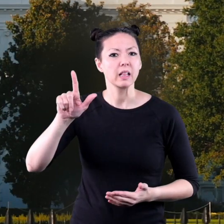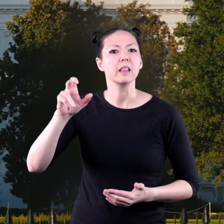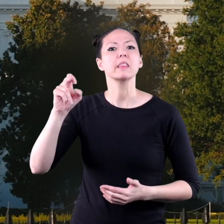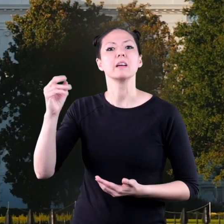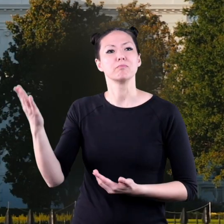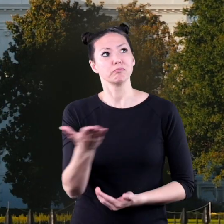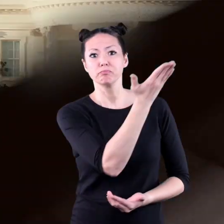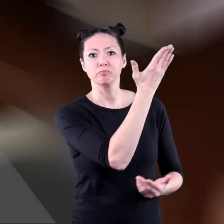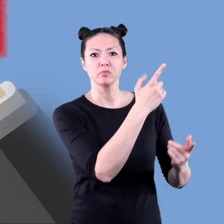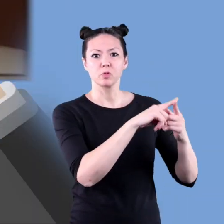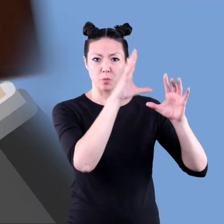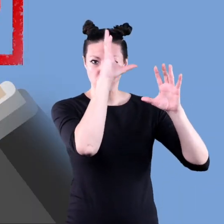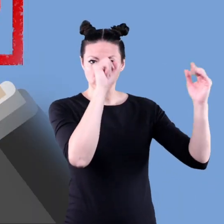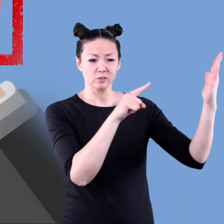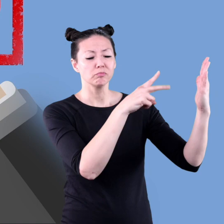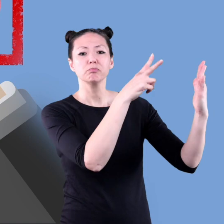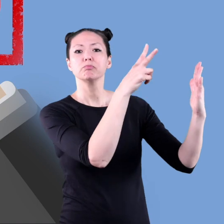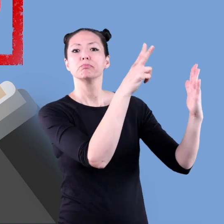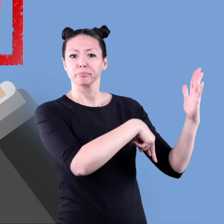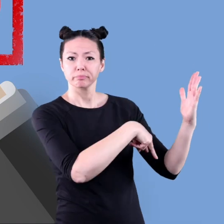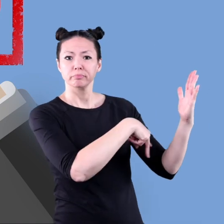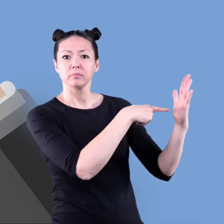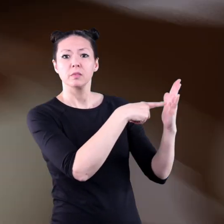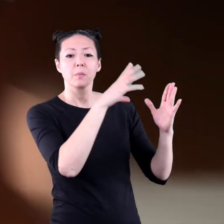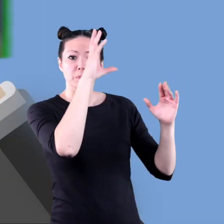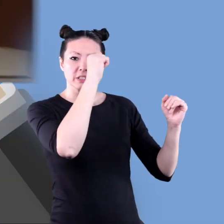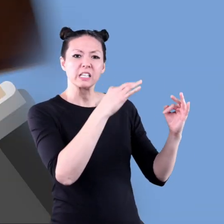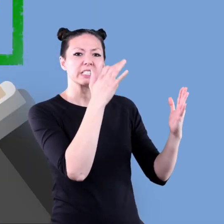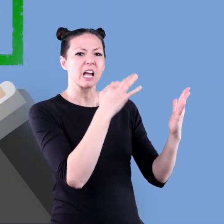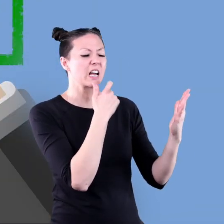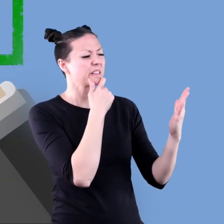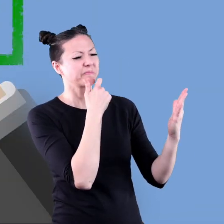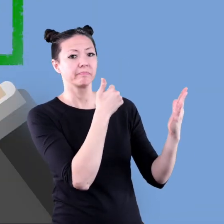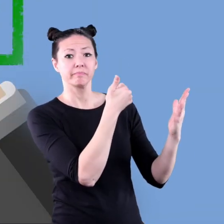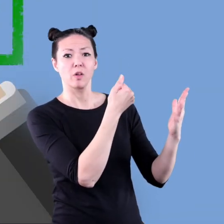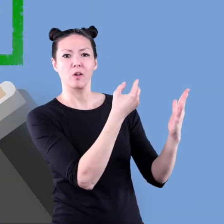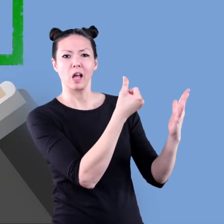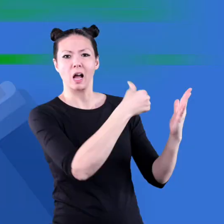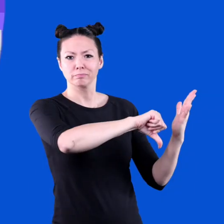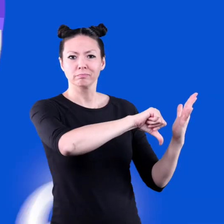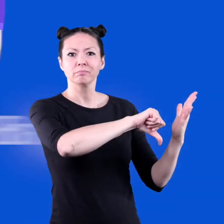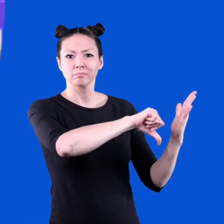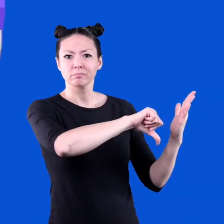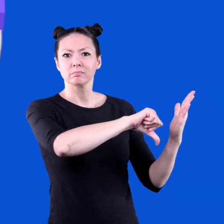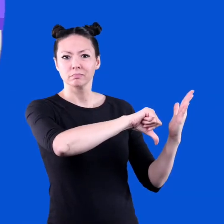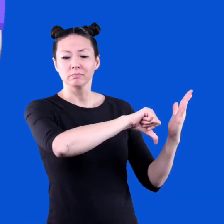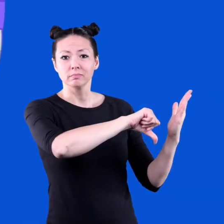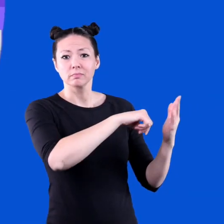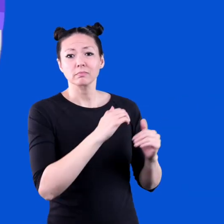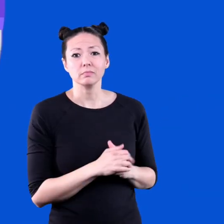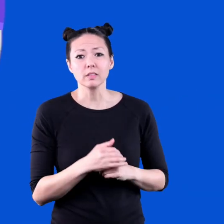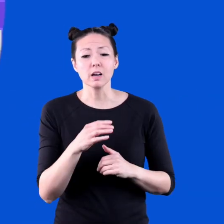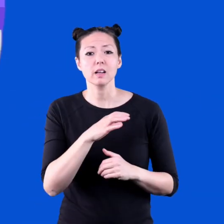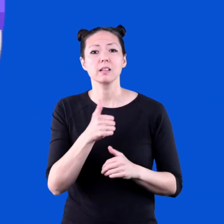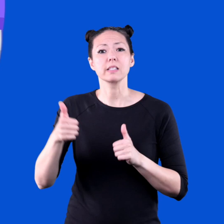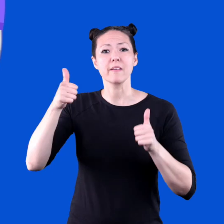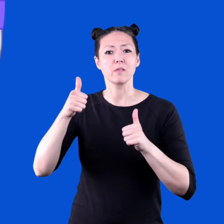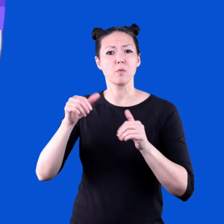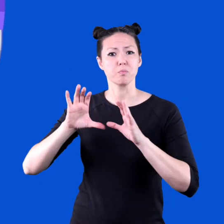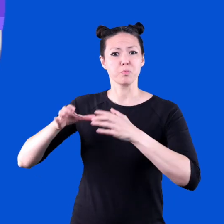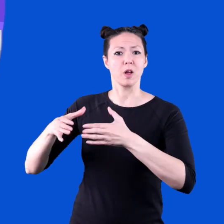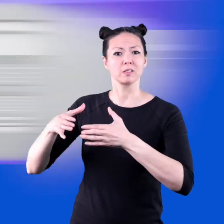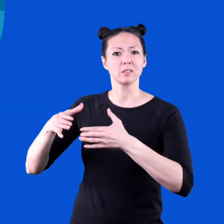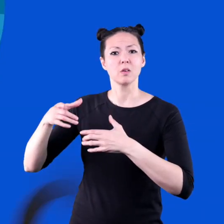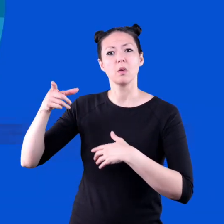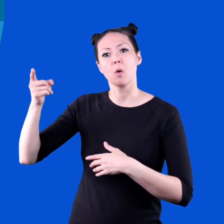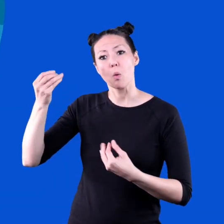at. The president can then decide to veto the bill or pass it. That's how the executive branch, or the